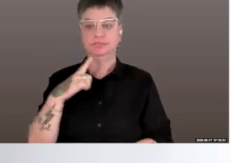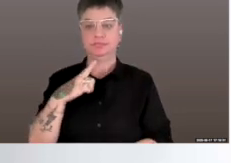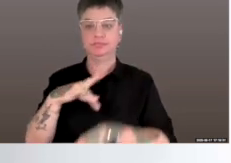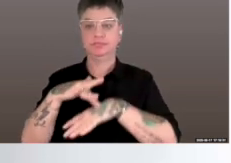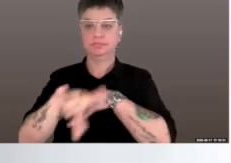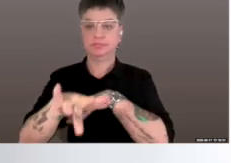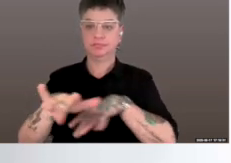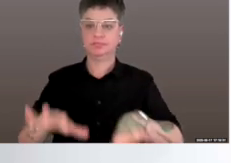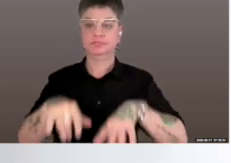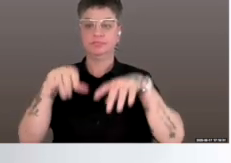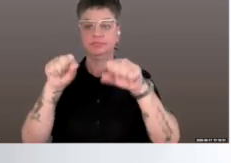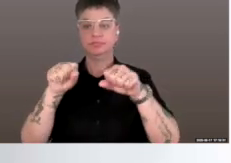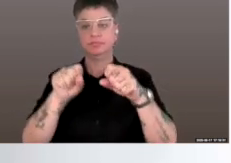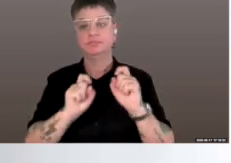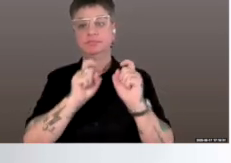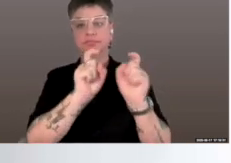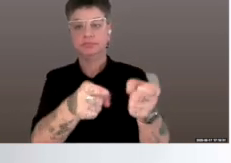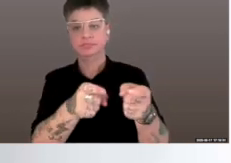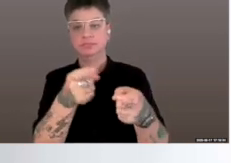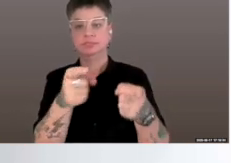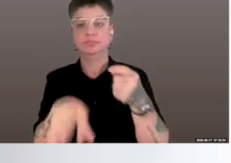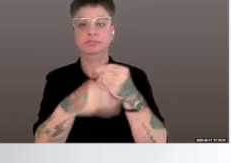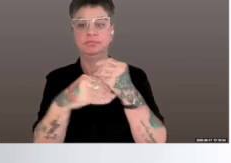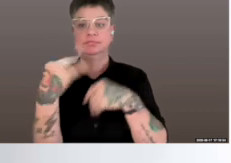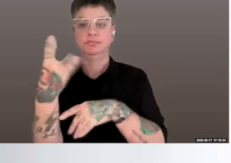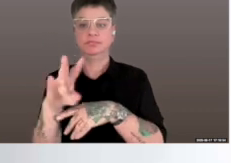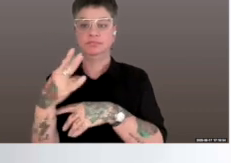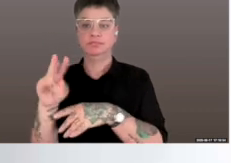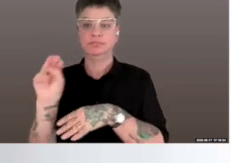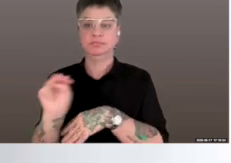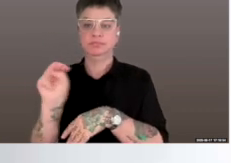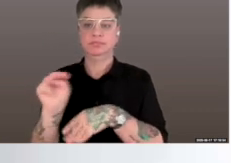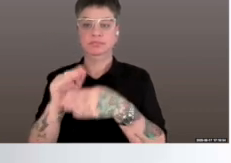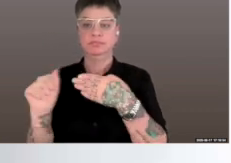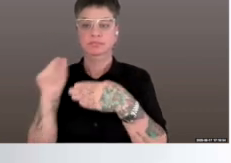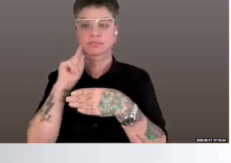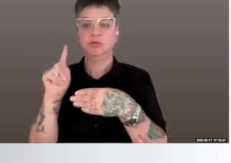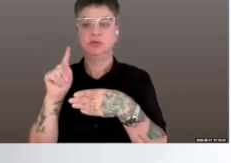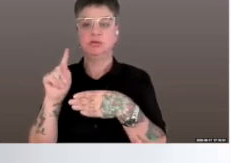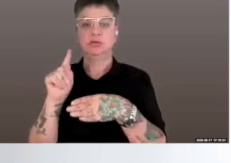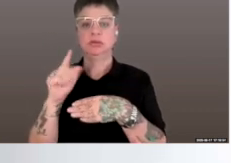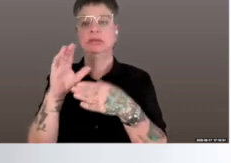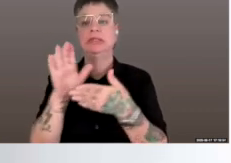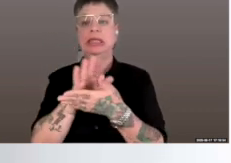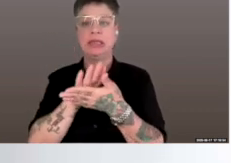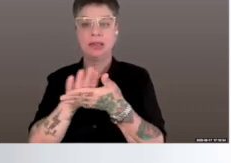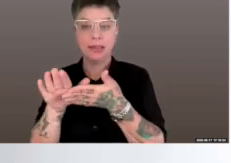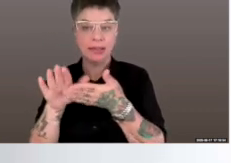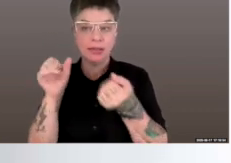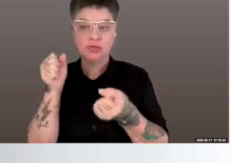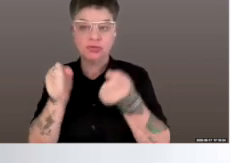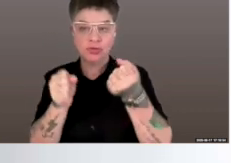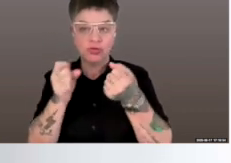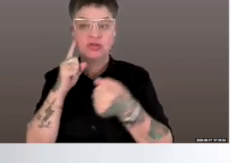Funding plan team wants to ensure that we provide a wide variety of ways that everyone,